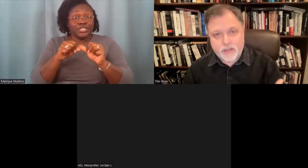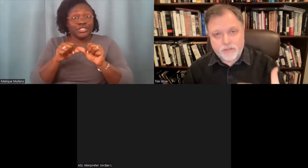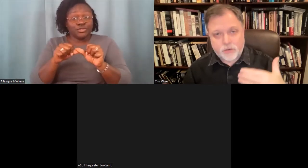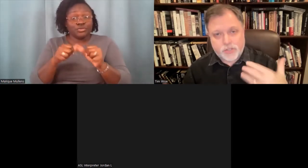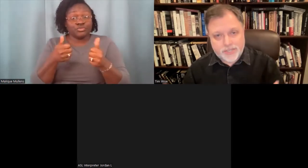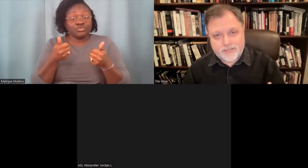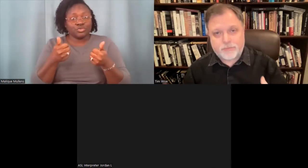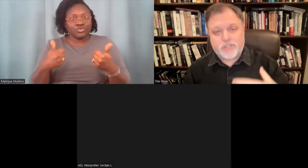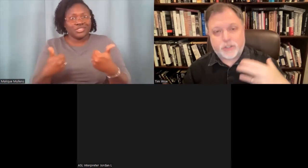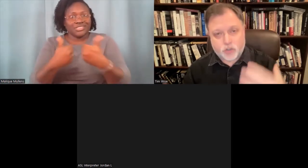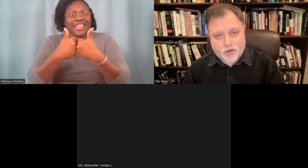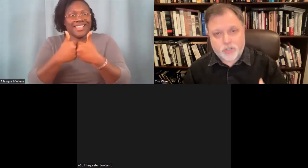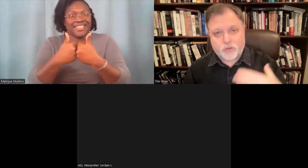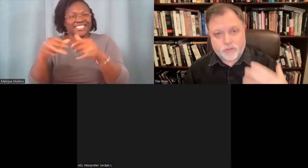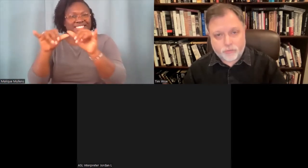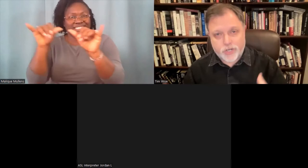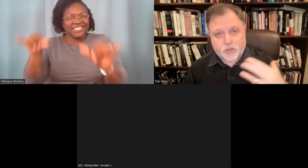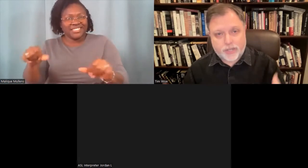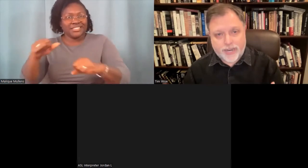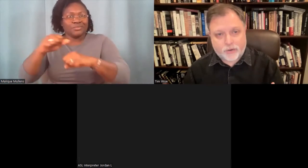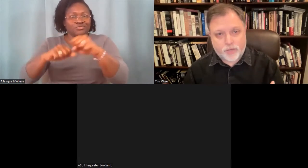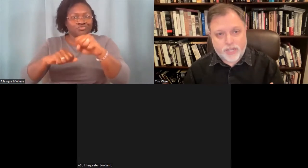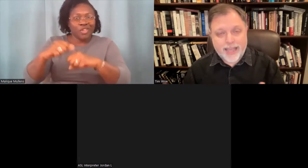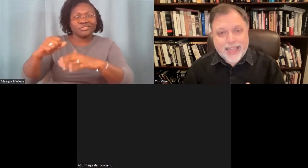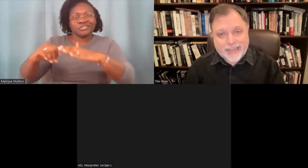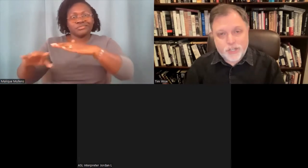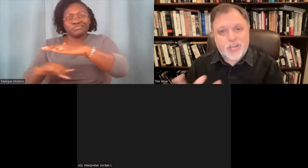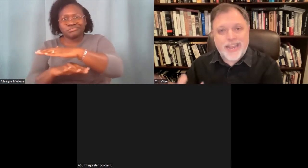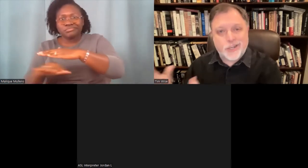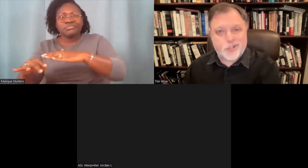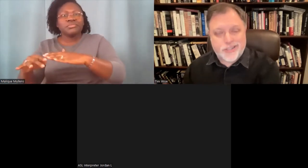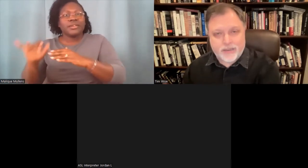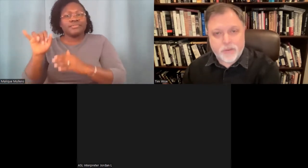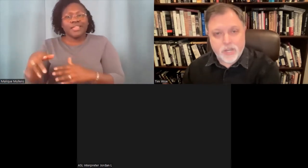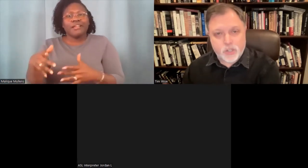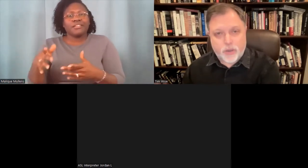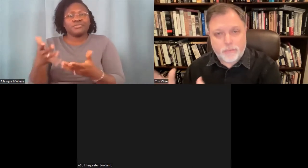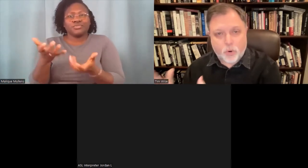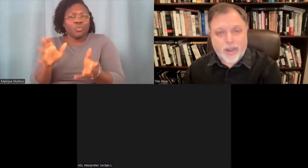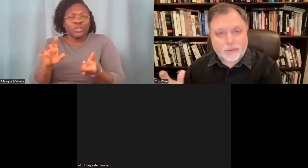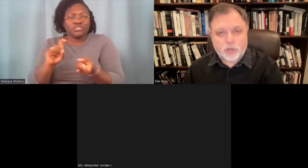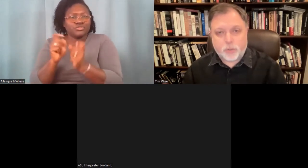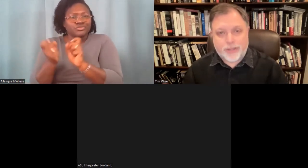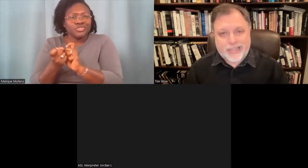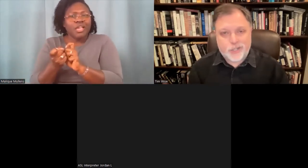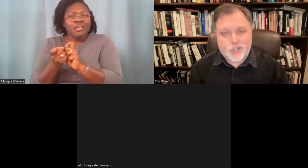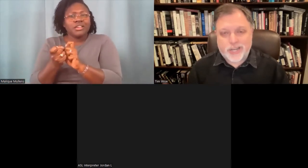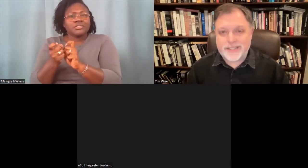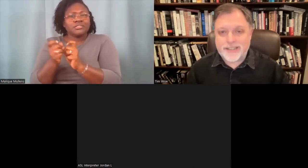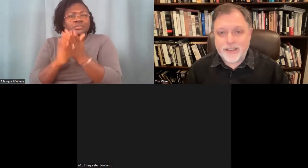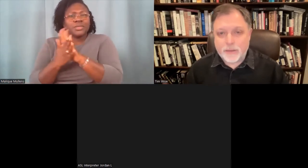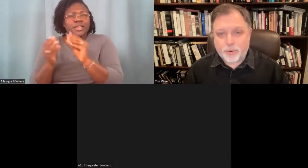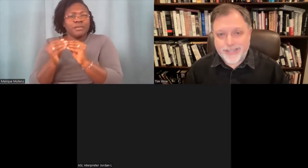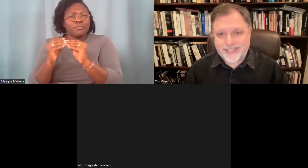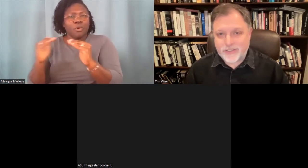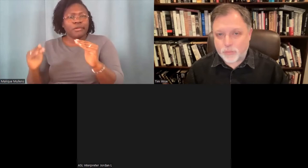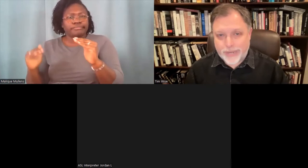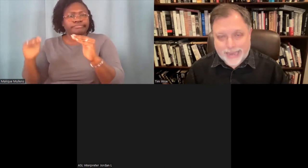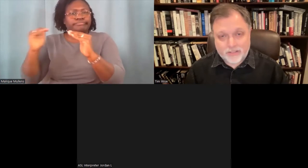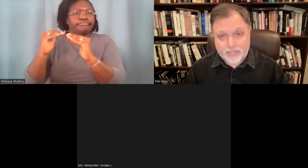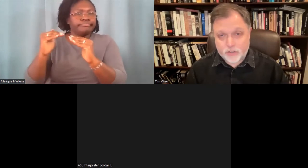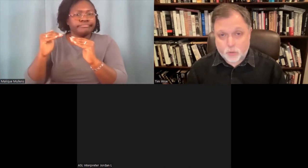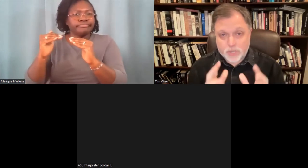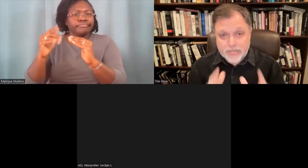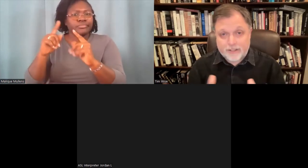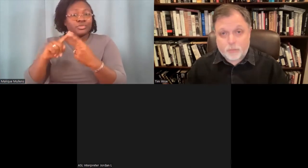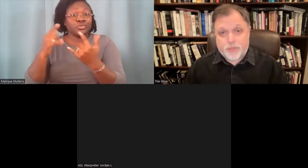challenge those systems and structures of racial inequity and change them to a more equitable and just present